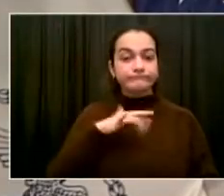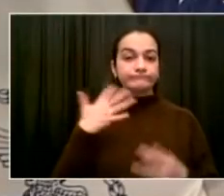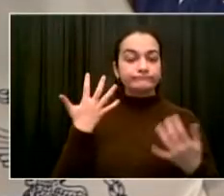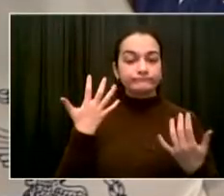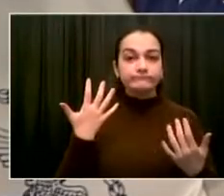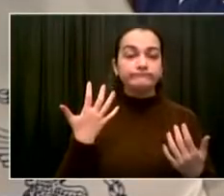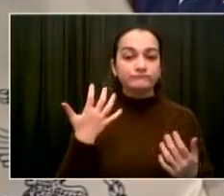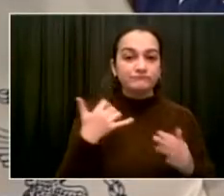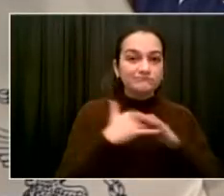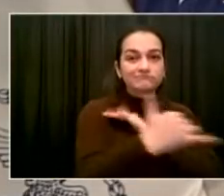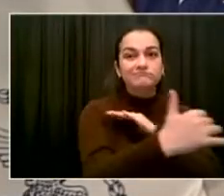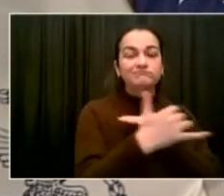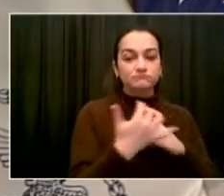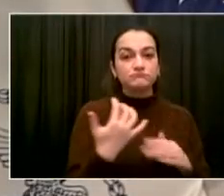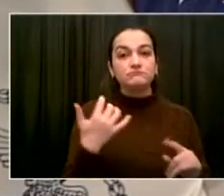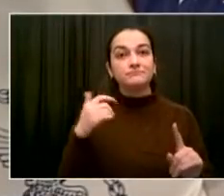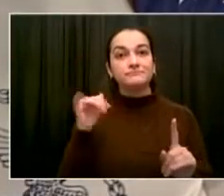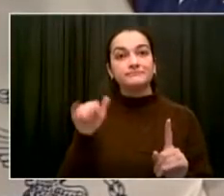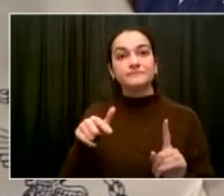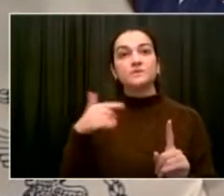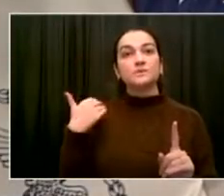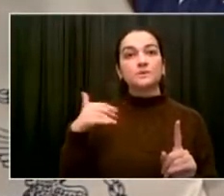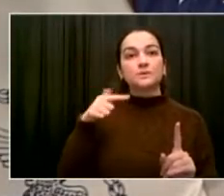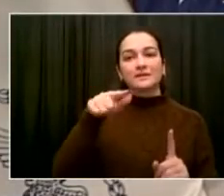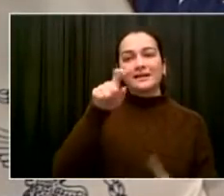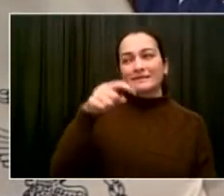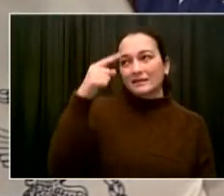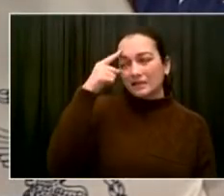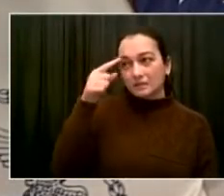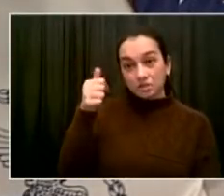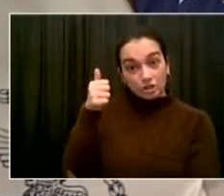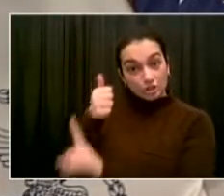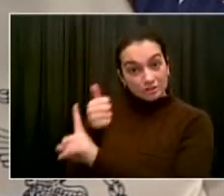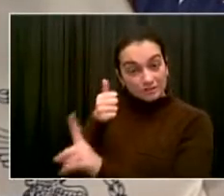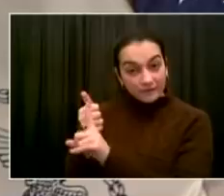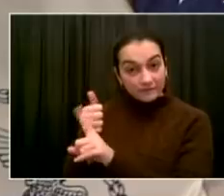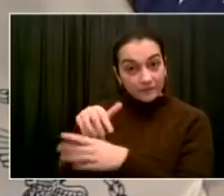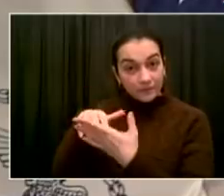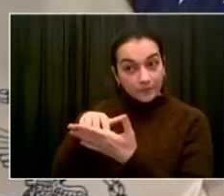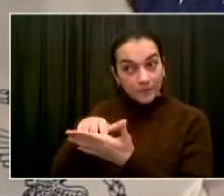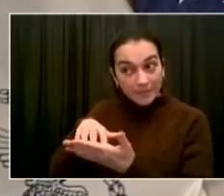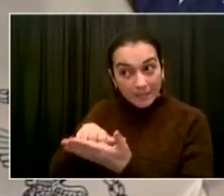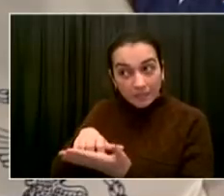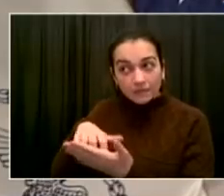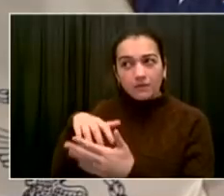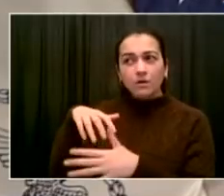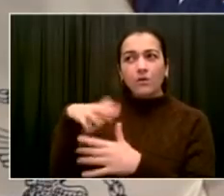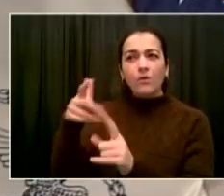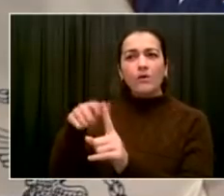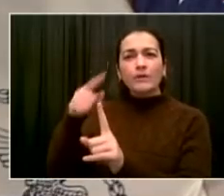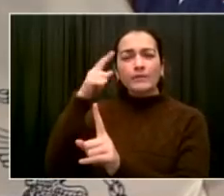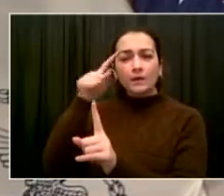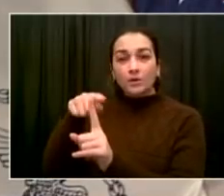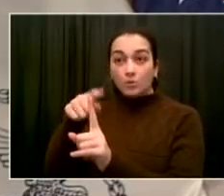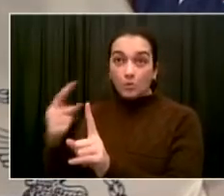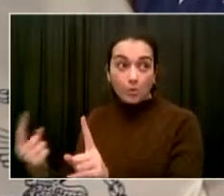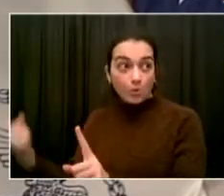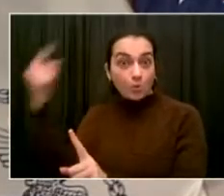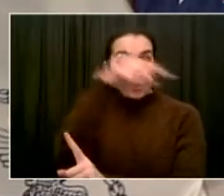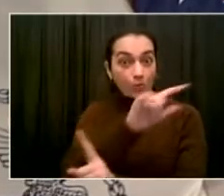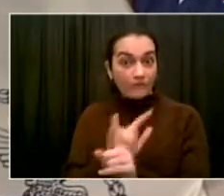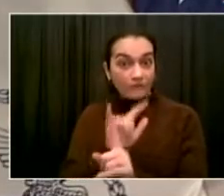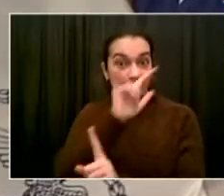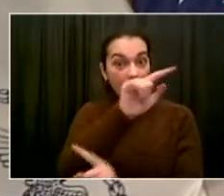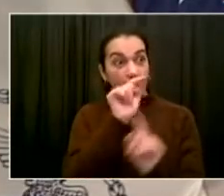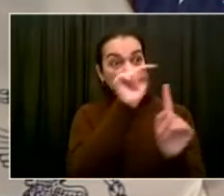involved. If you're a more vulnerable person, be more cautious, especially because we're talking about a limited period of time.